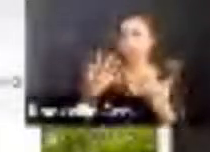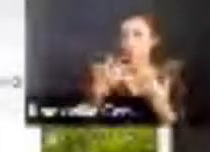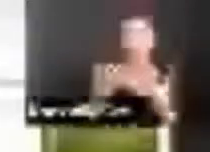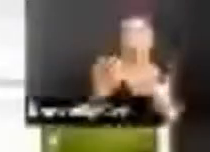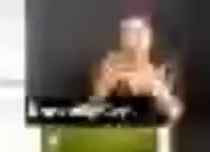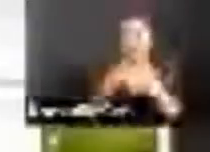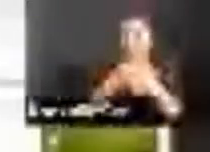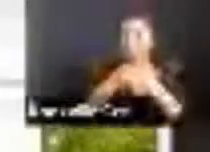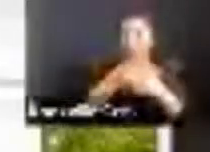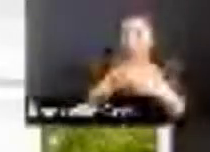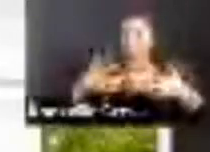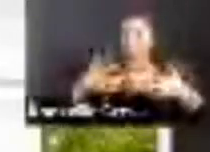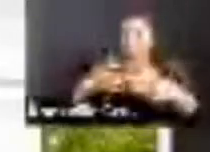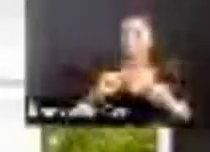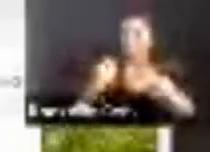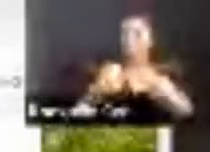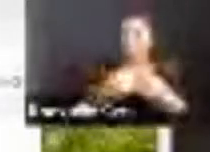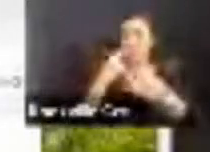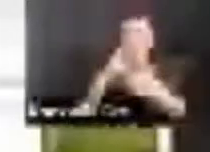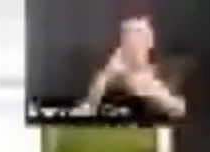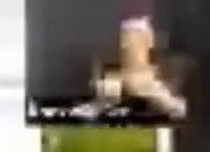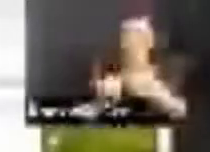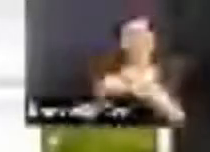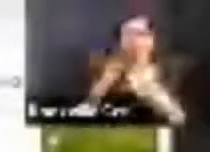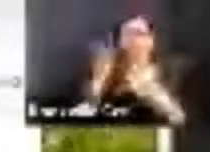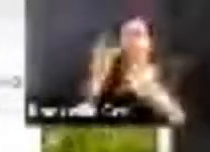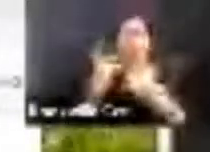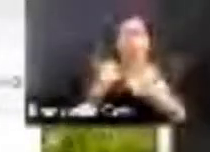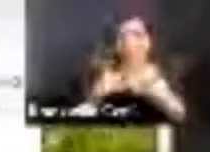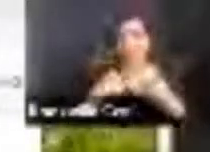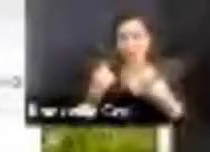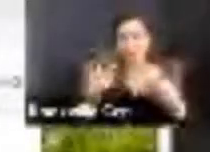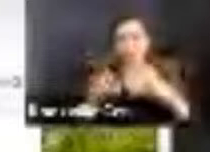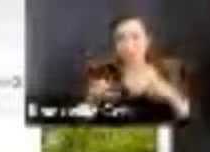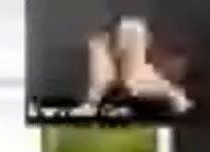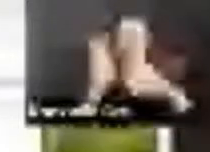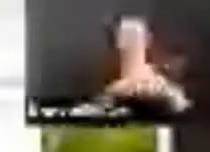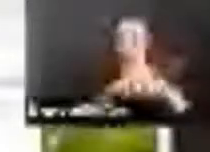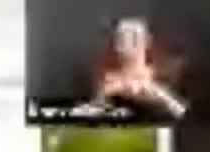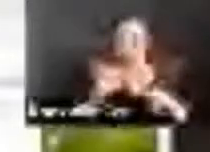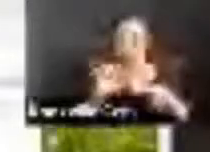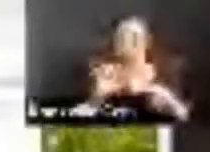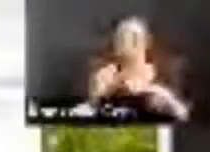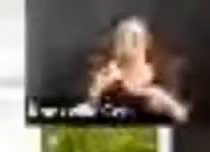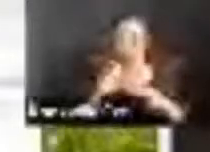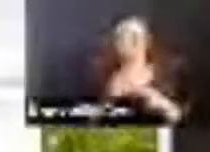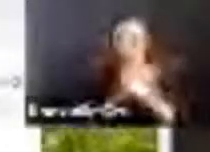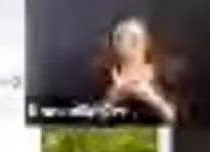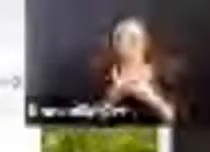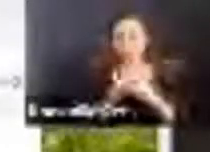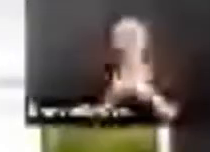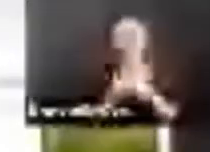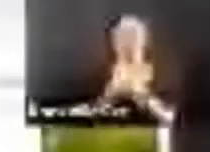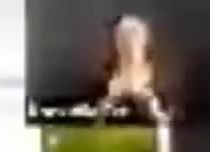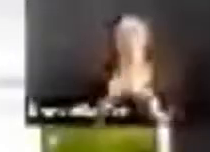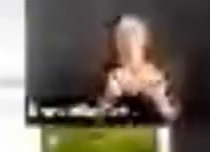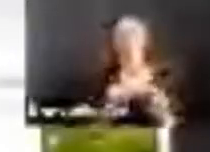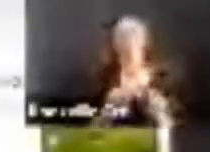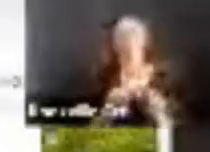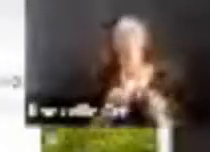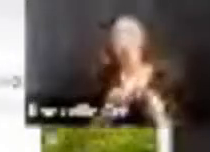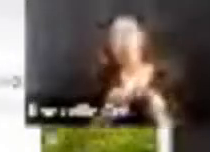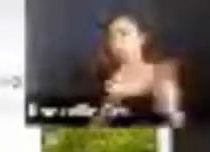seen. And we will, of course, continue to evaluate this and make any appropriate changes as the situation evolves. One of the